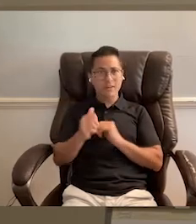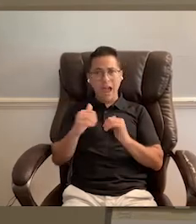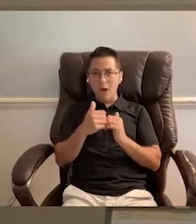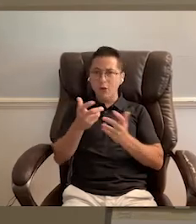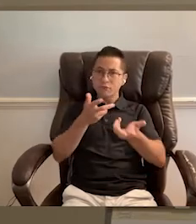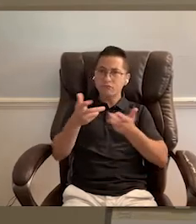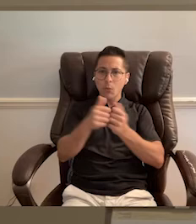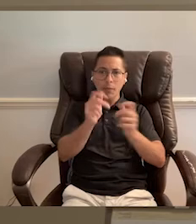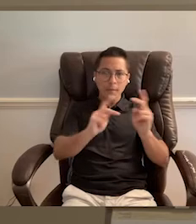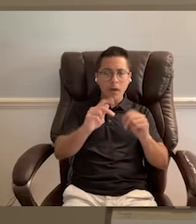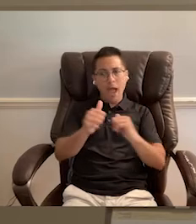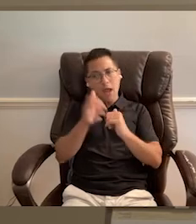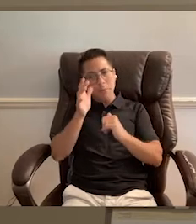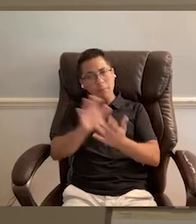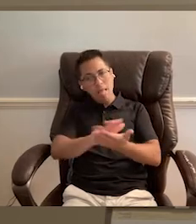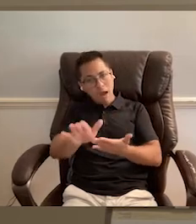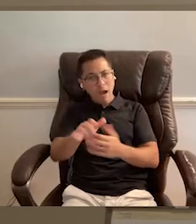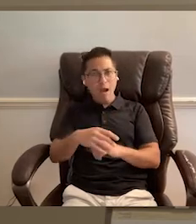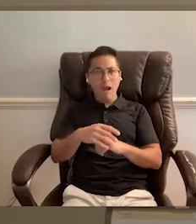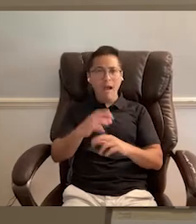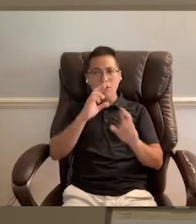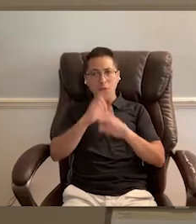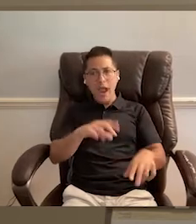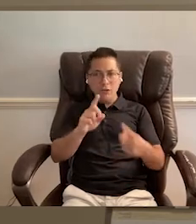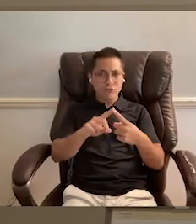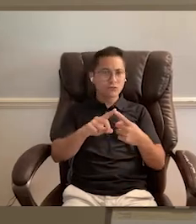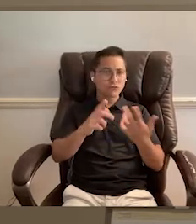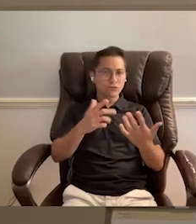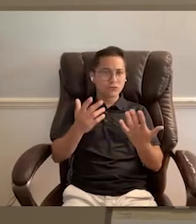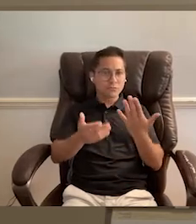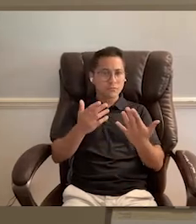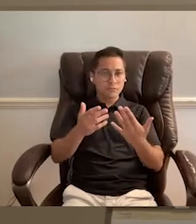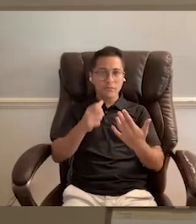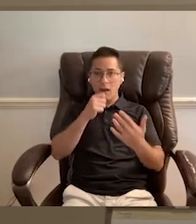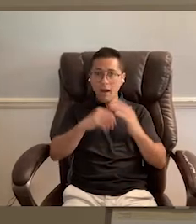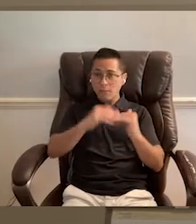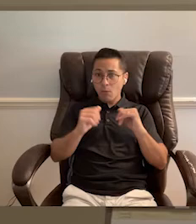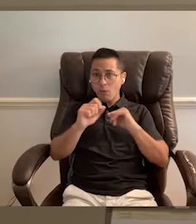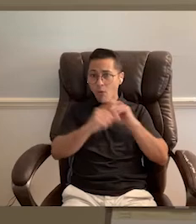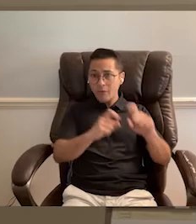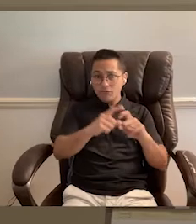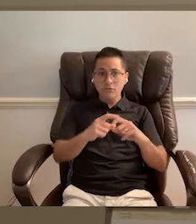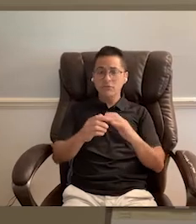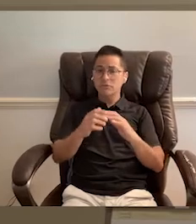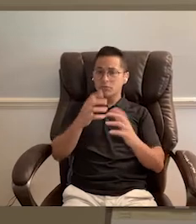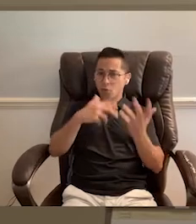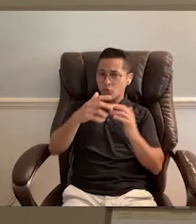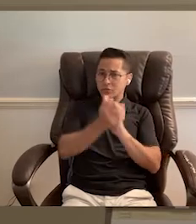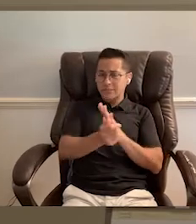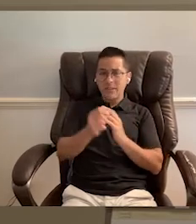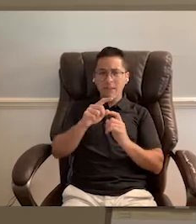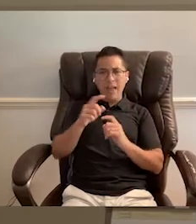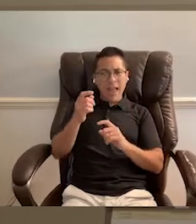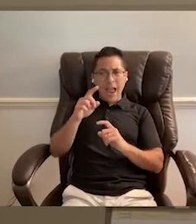other one is shelving. This is actually one of the most difficult ones that we did. And what you see here, this is a table in the physical world, and in the